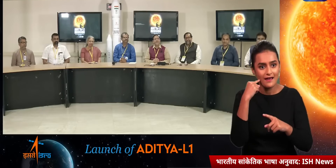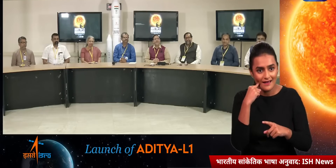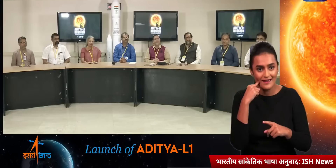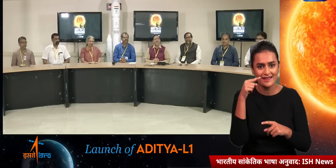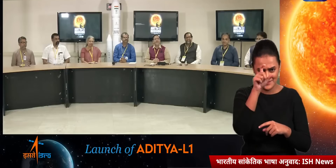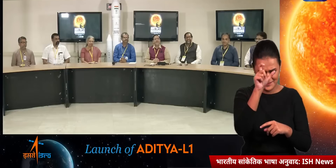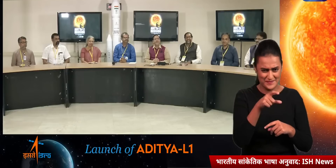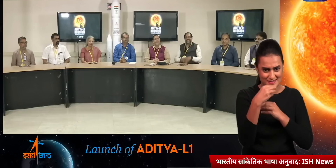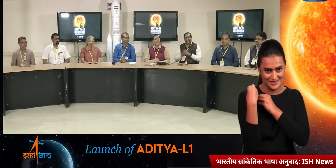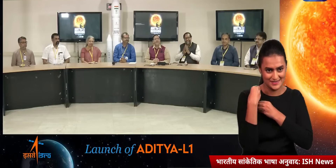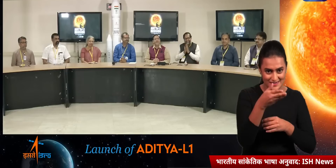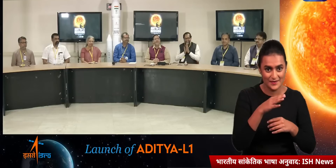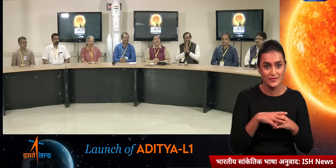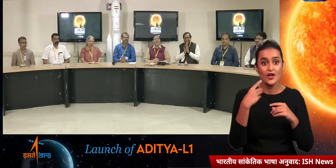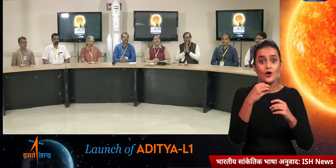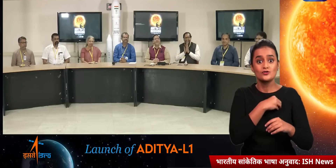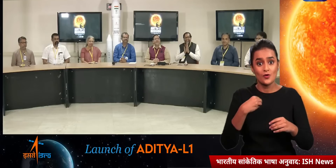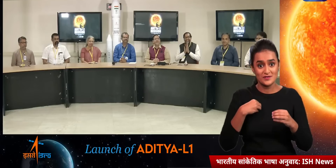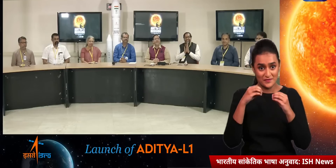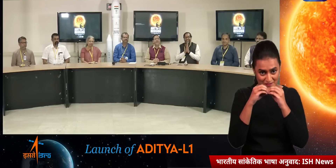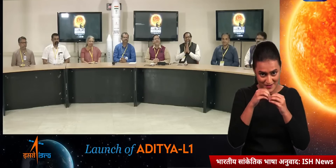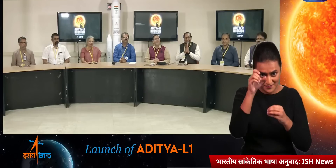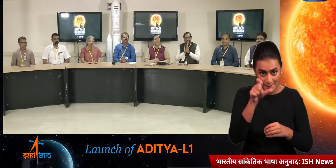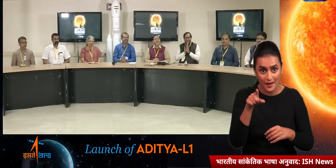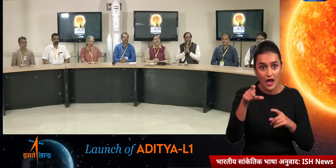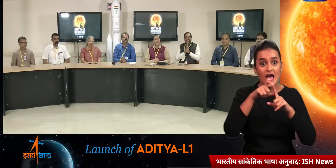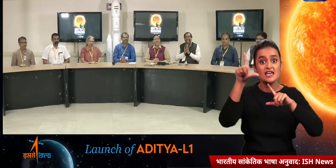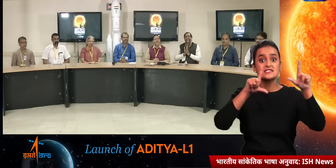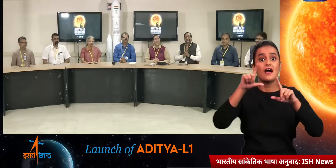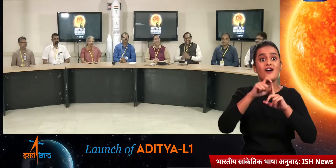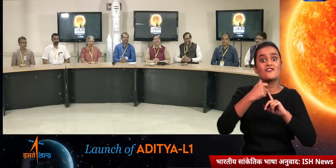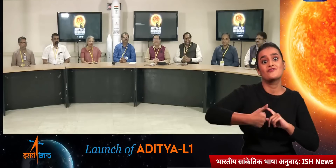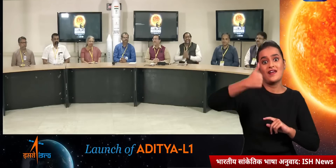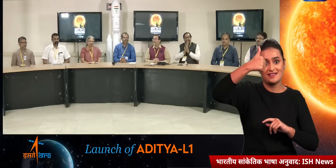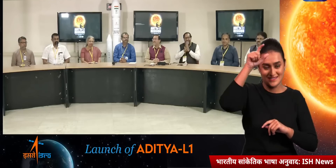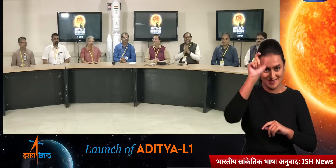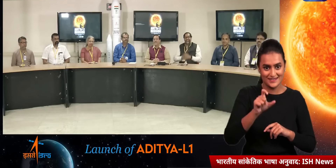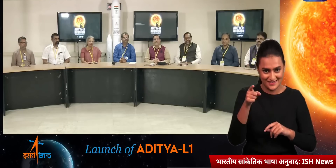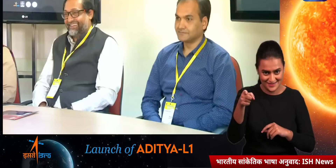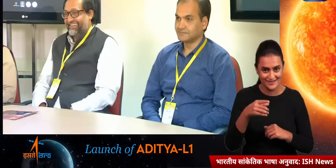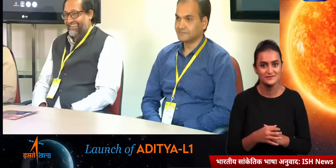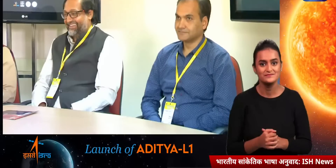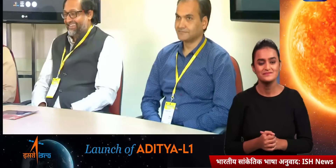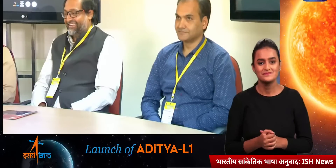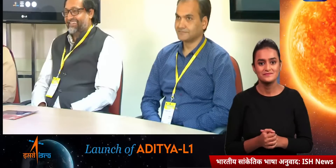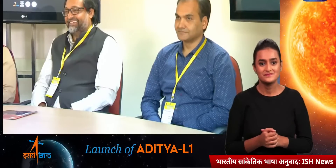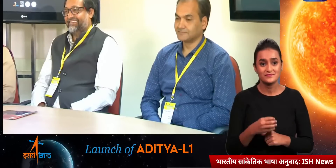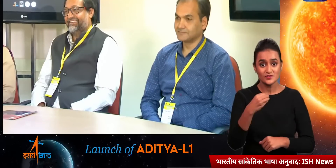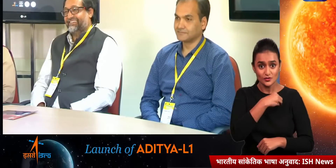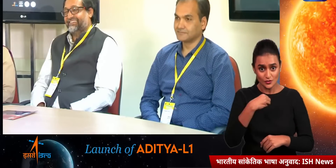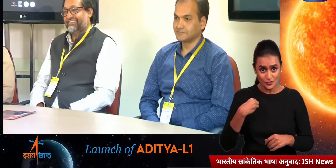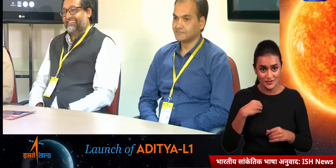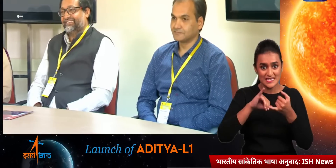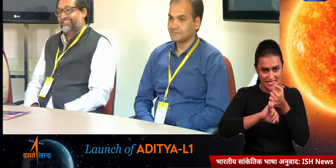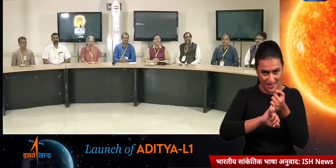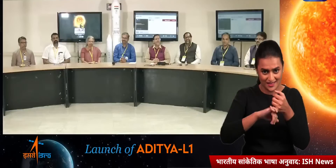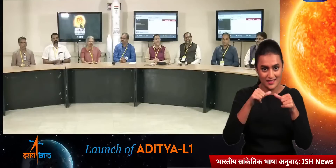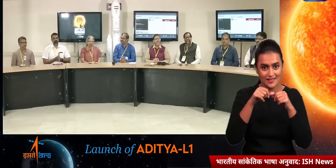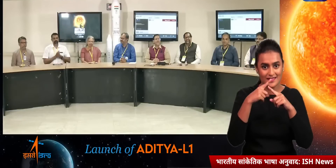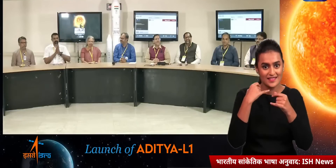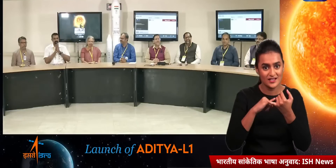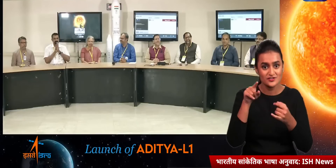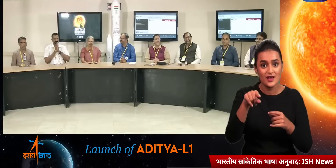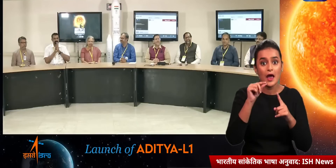Dr. Dipankar Banerjee, Director of IRIS, Nainital, Dr. Satish Tampi, PI